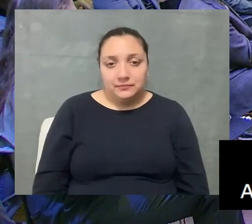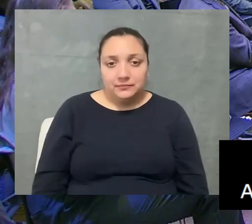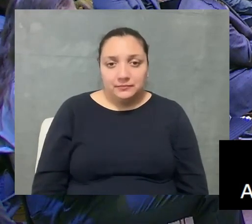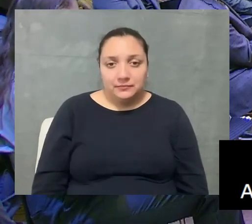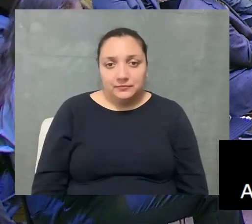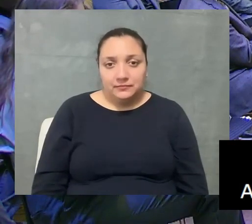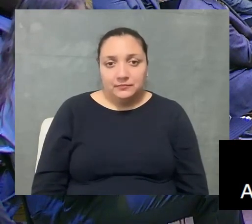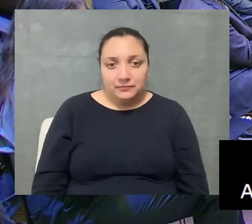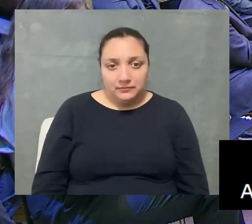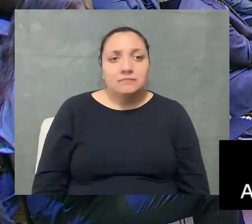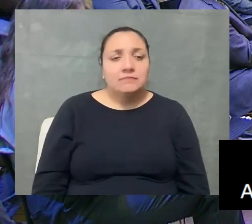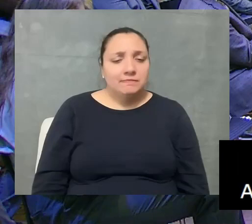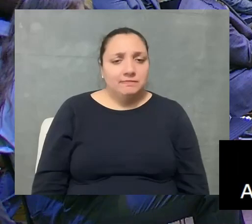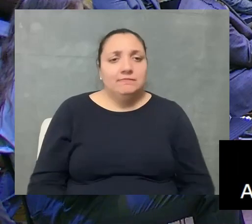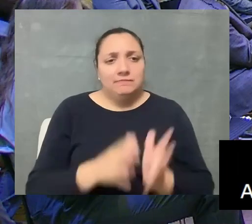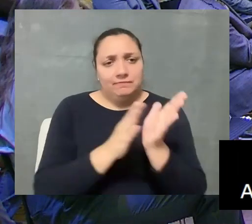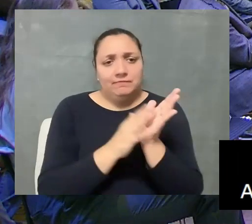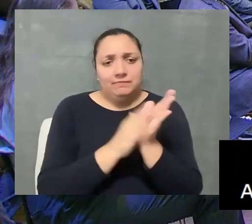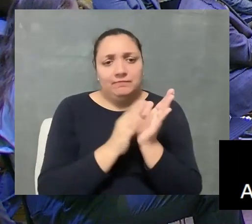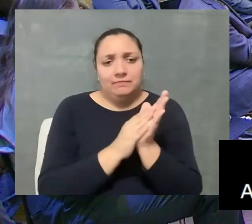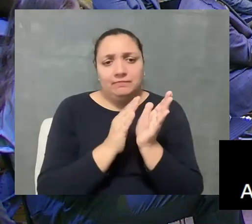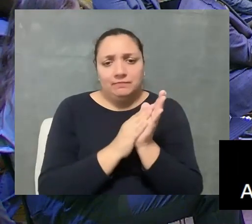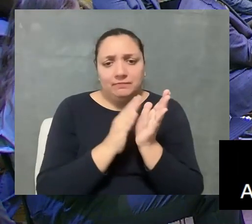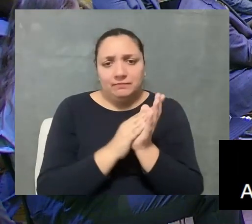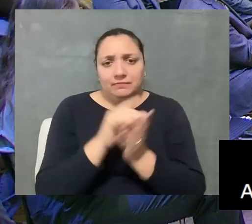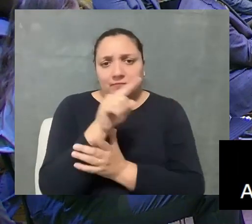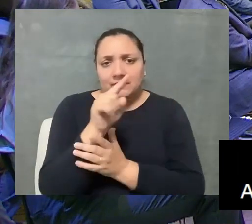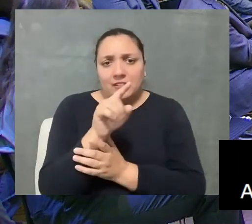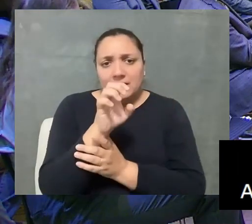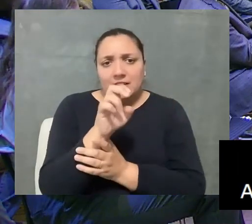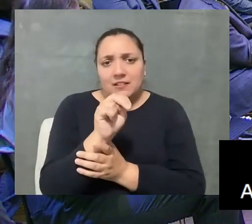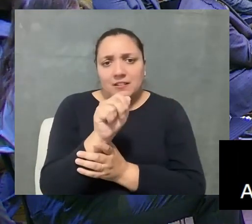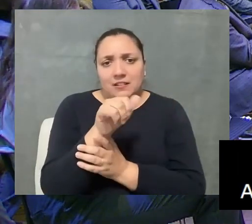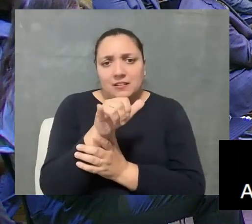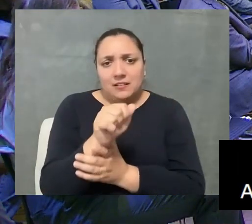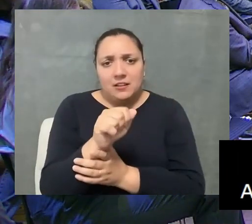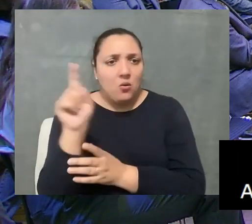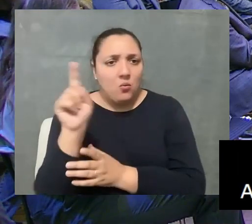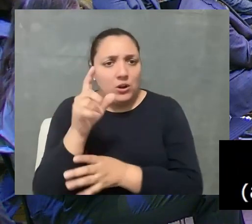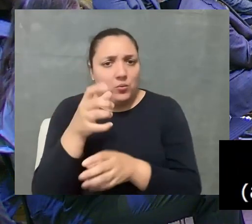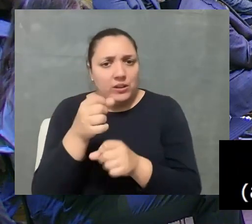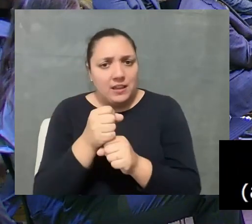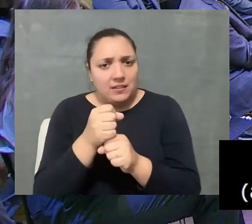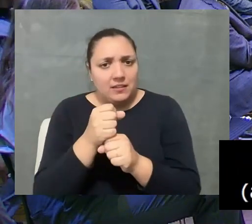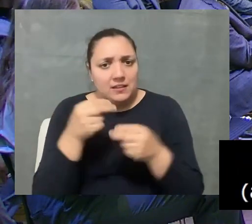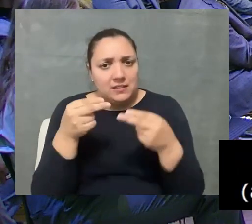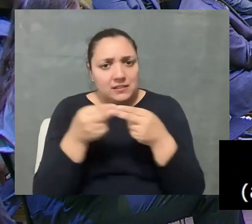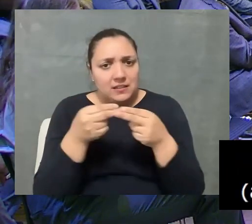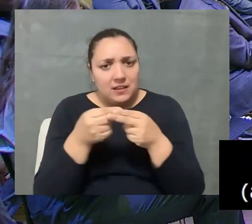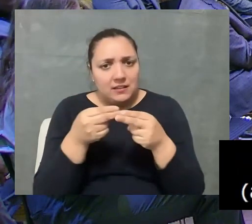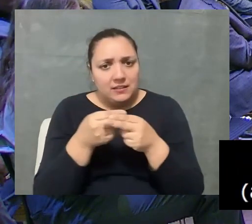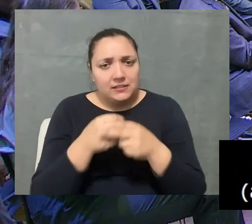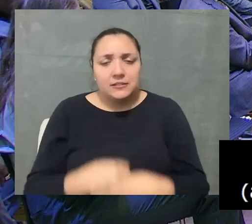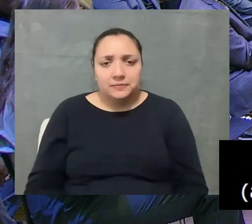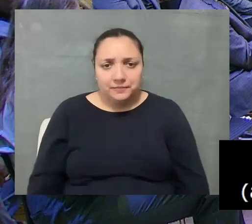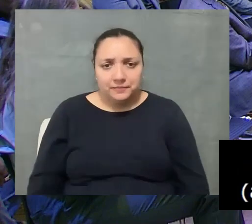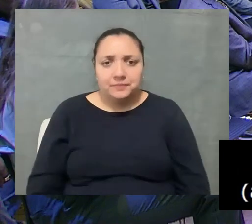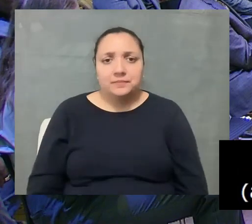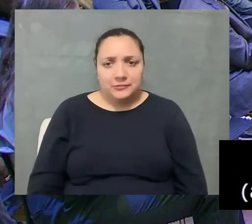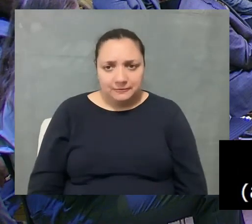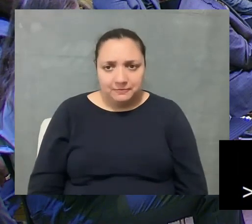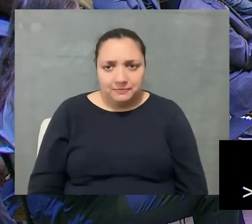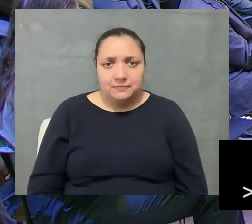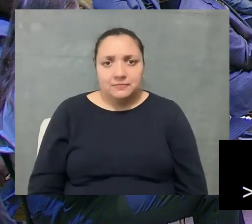Well done, Tanaya. Where do we get those slides? All right. All right. That